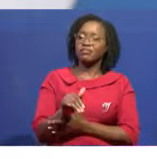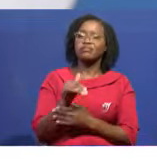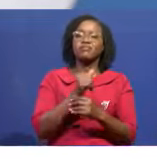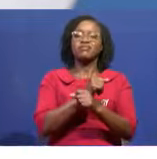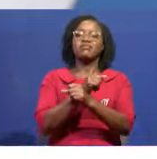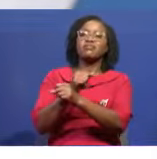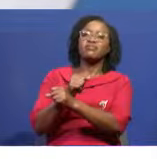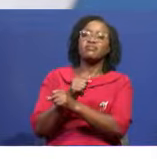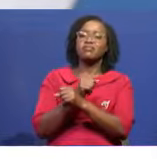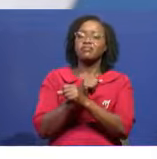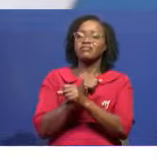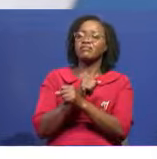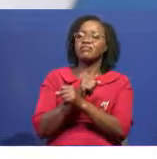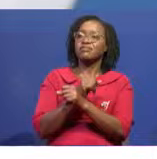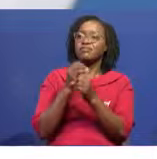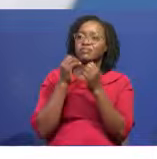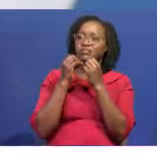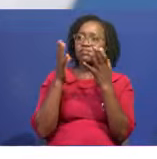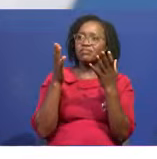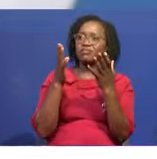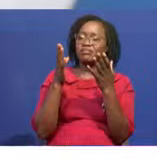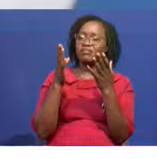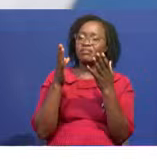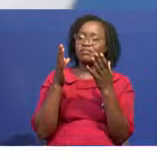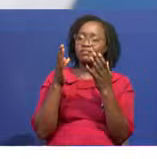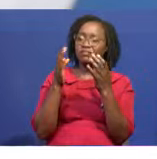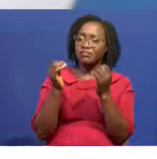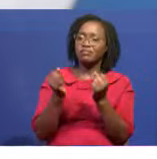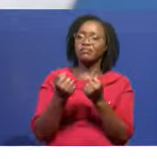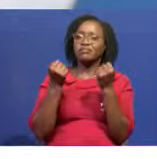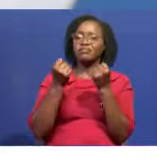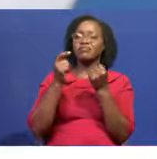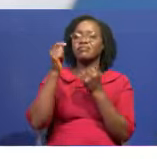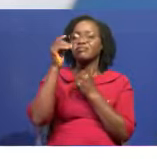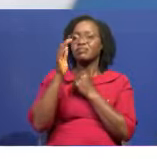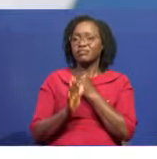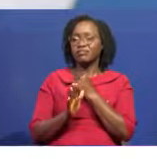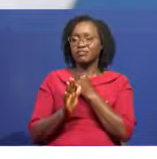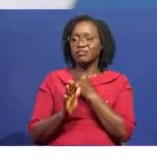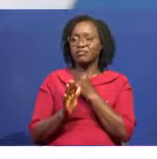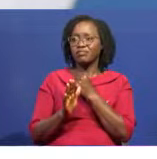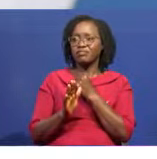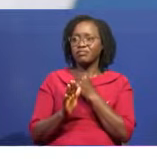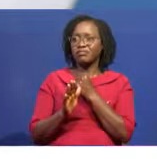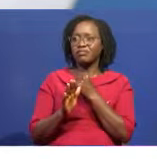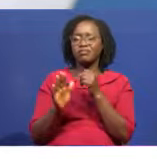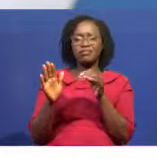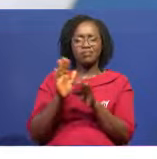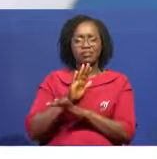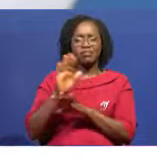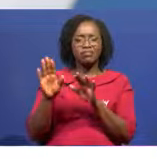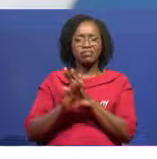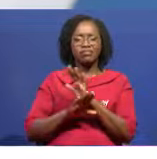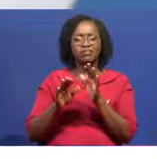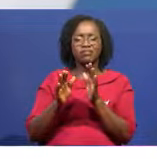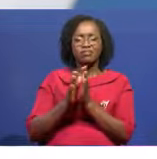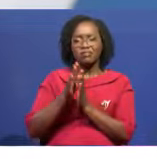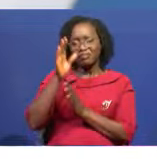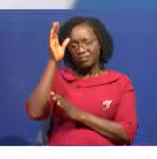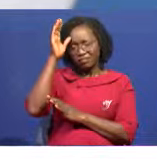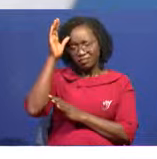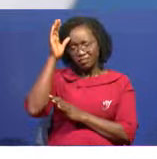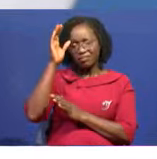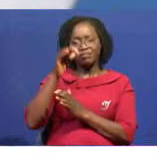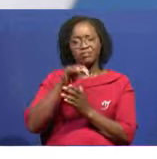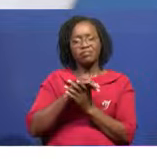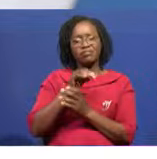protect information that is very much secure for the Kenyan people. So all those things are going to be taken into account. I do not see